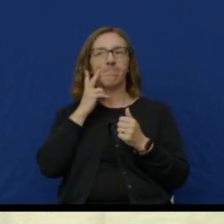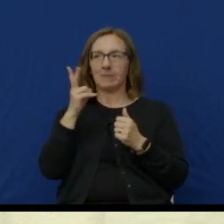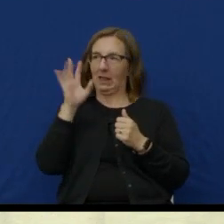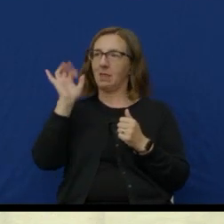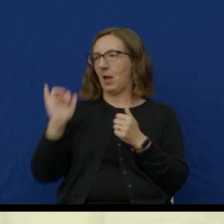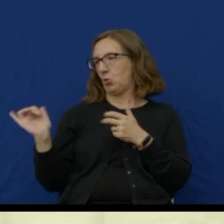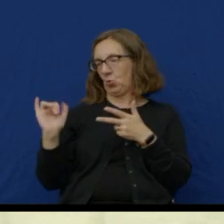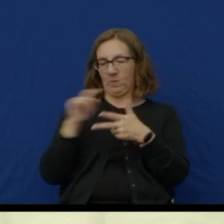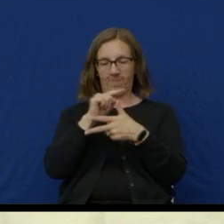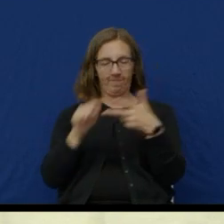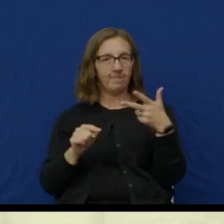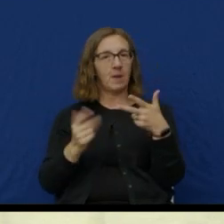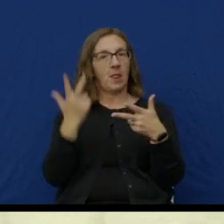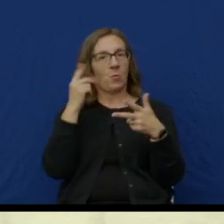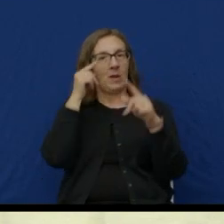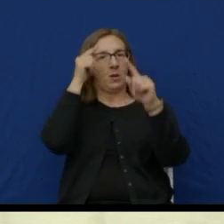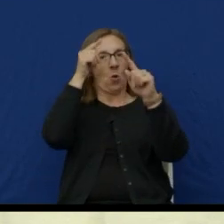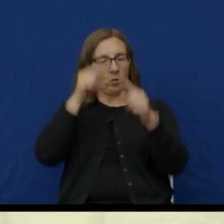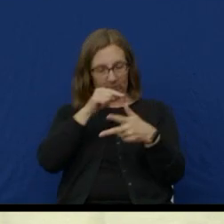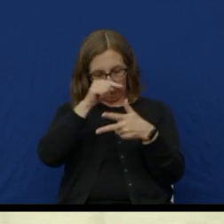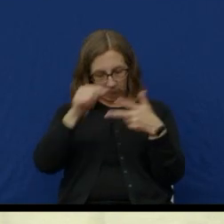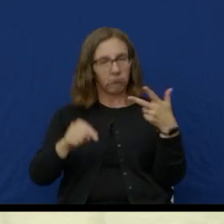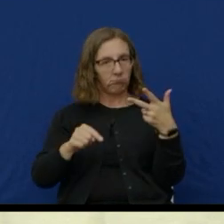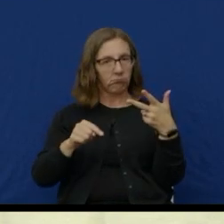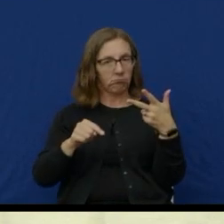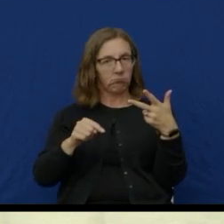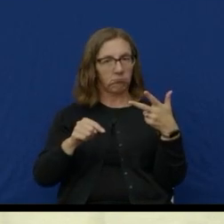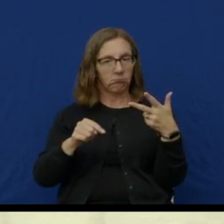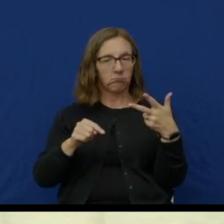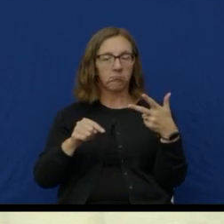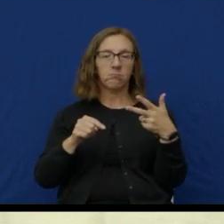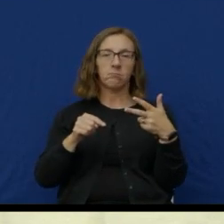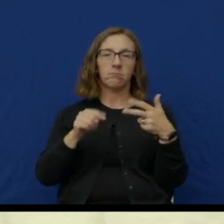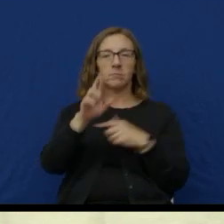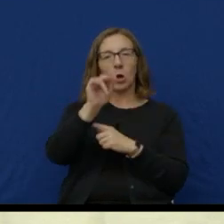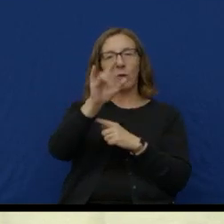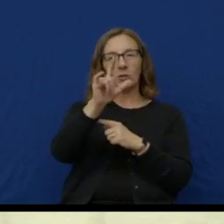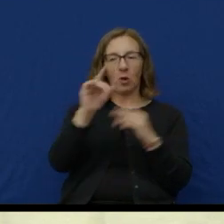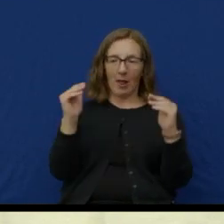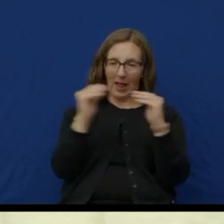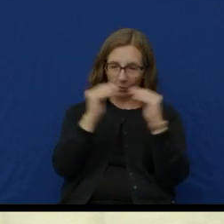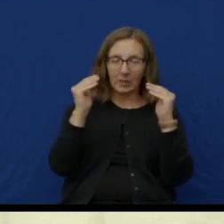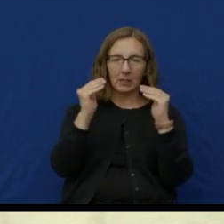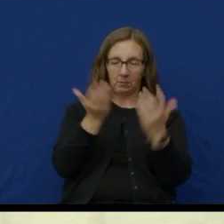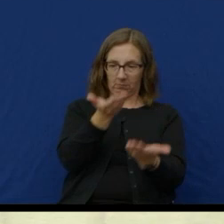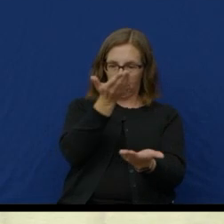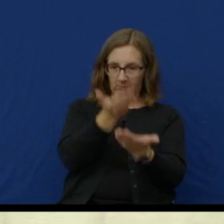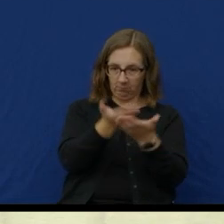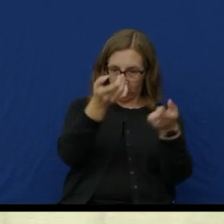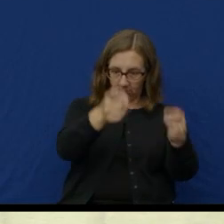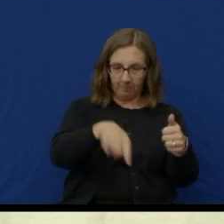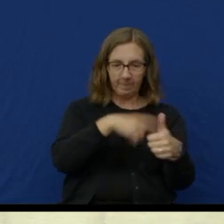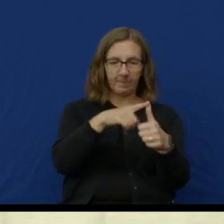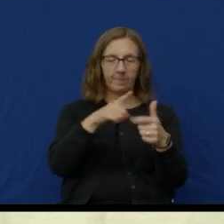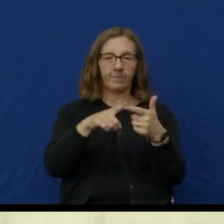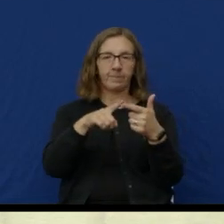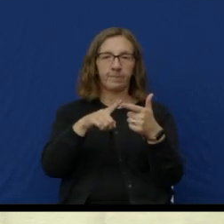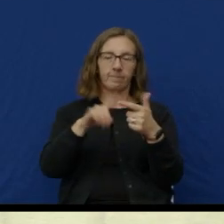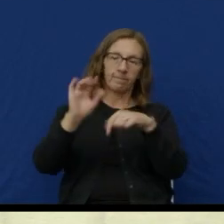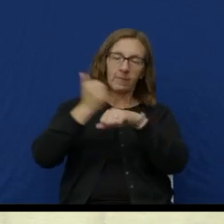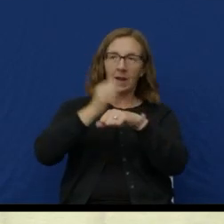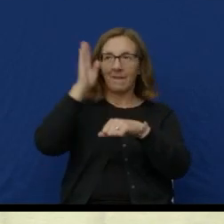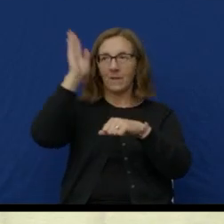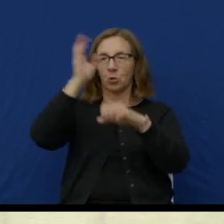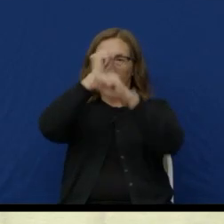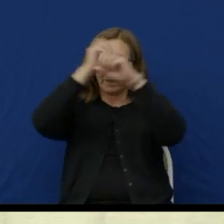So again, those 3 goals, bringing the racial equity resolution to life, establishing a compelling future vision for the